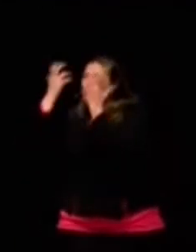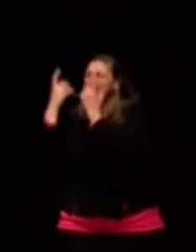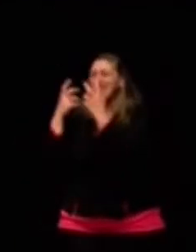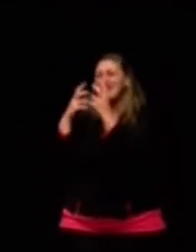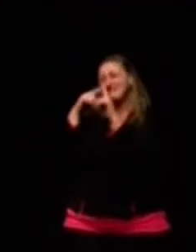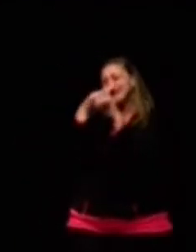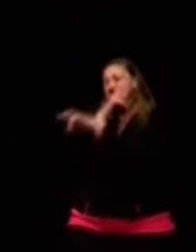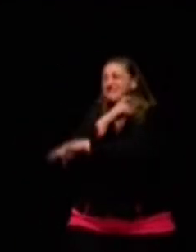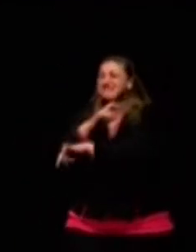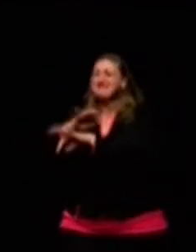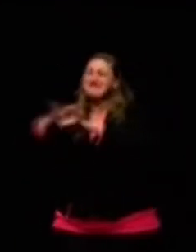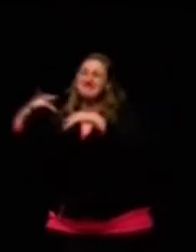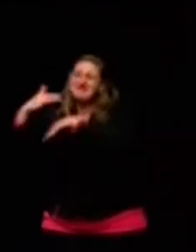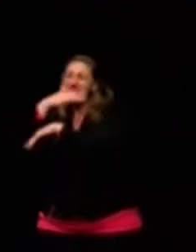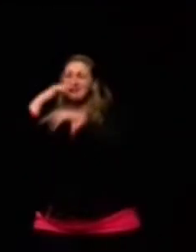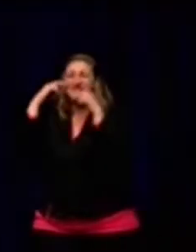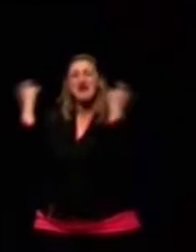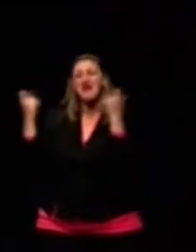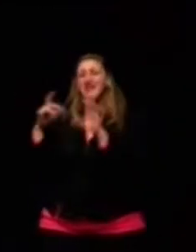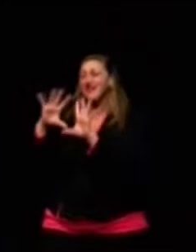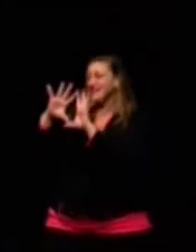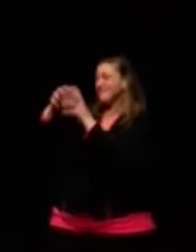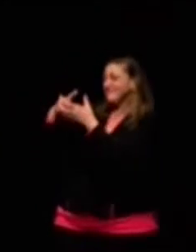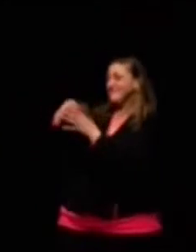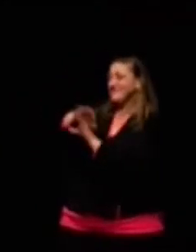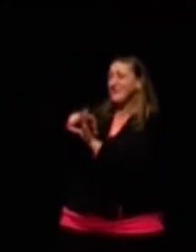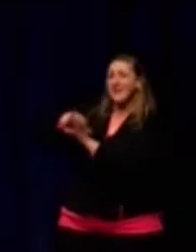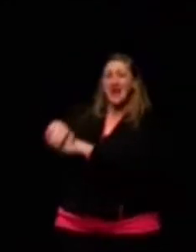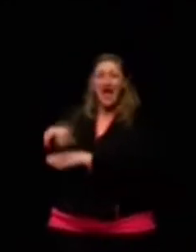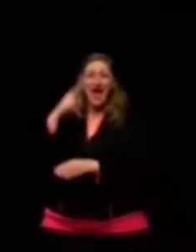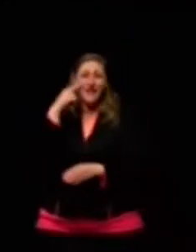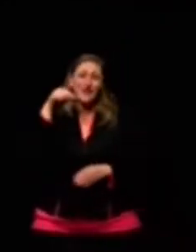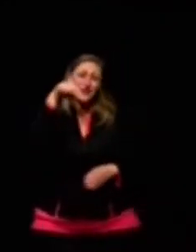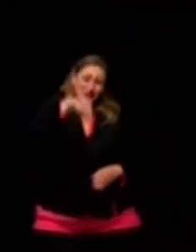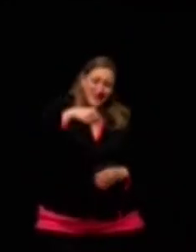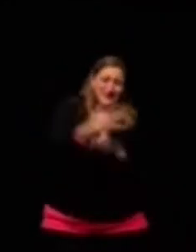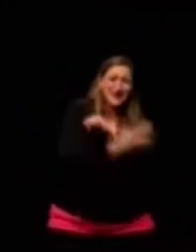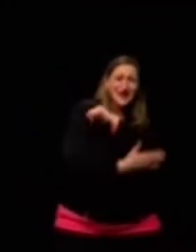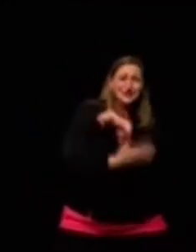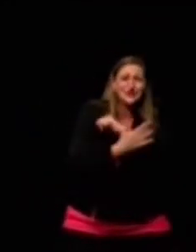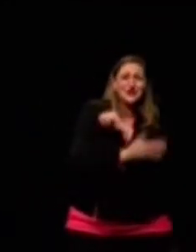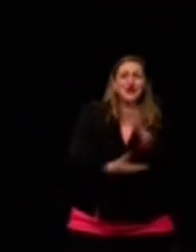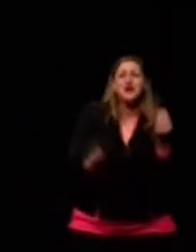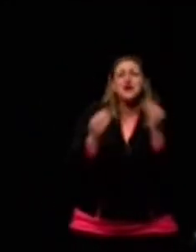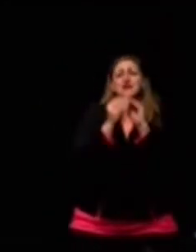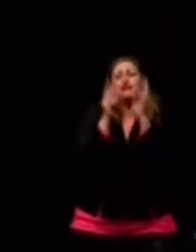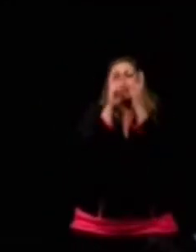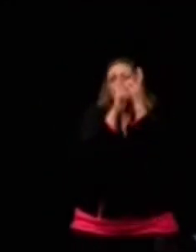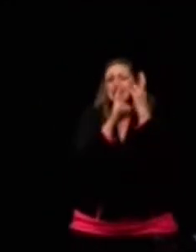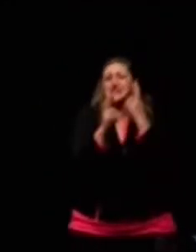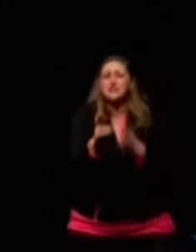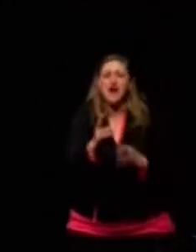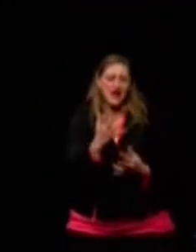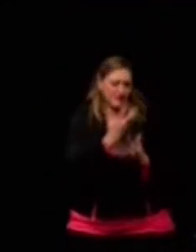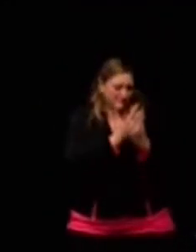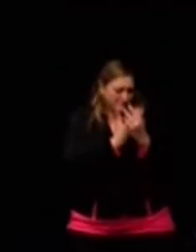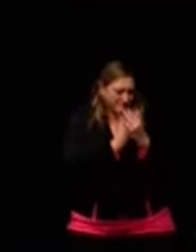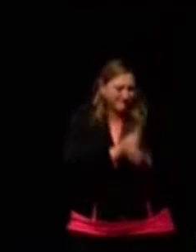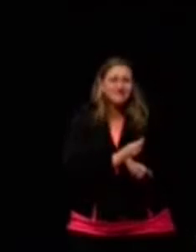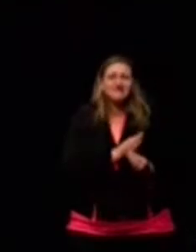too much of, I still believe we can be that country, that we can bring back decency to our